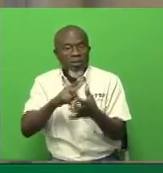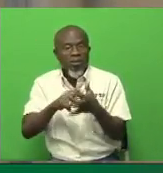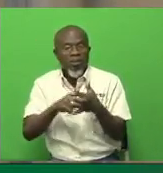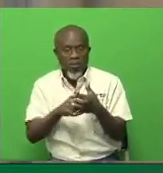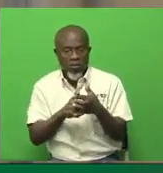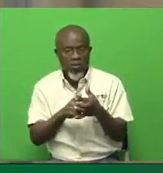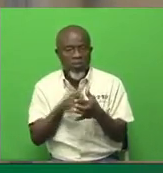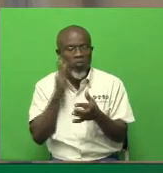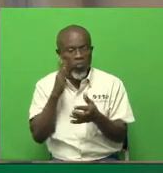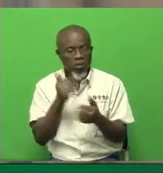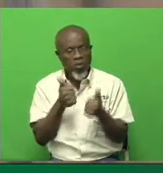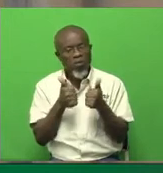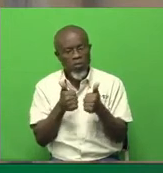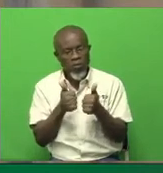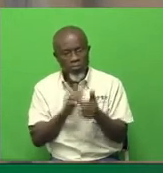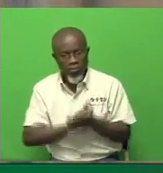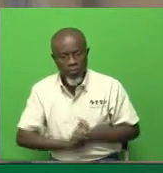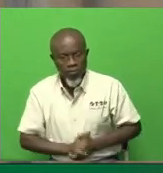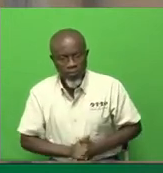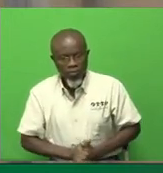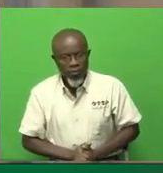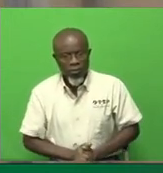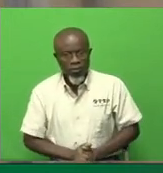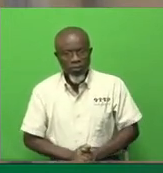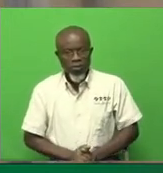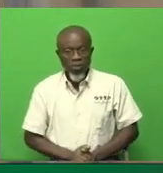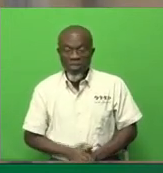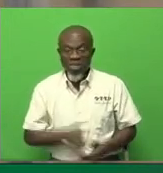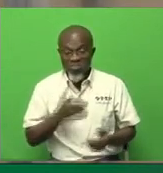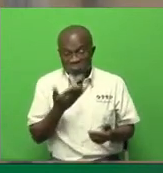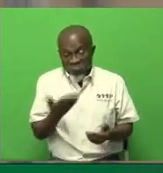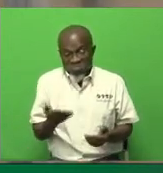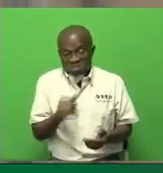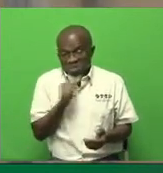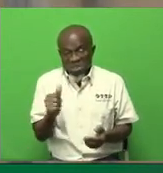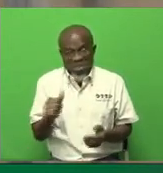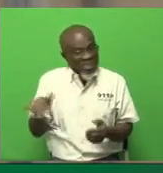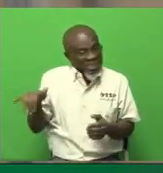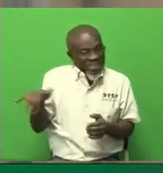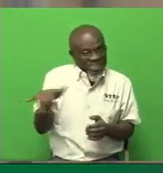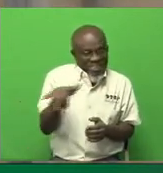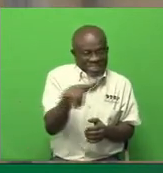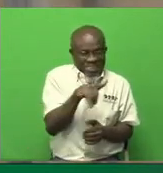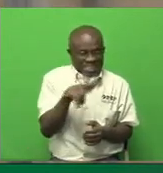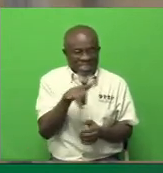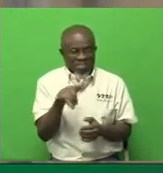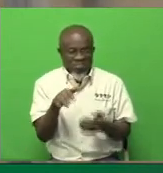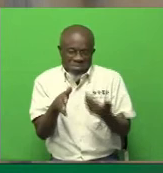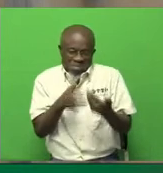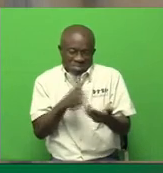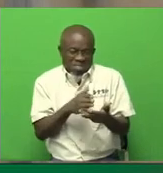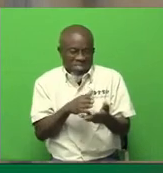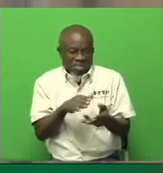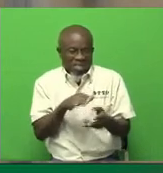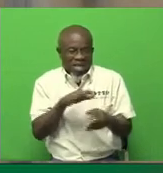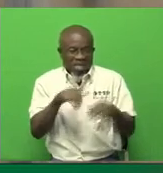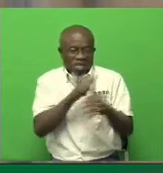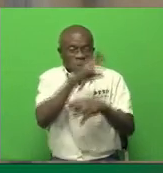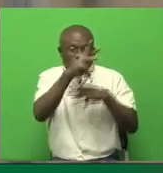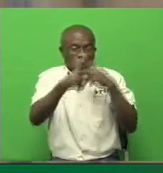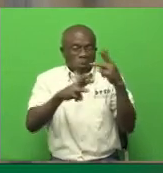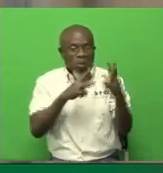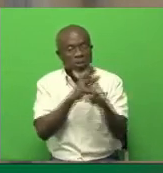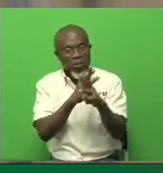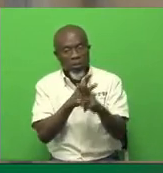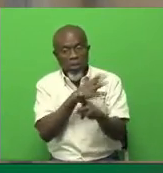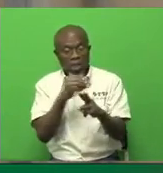speaker another fact is that things are not as easy as they once were in the world and Trinidad and